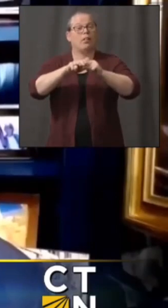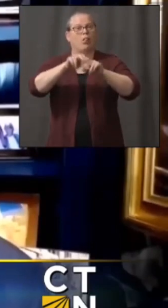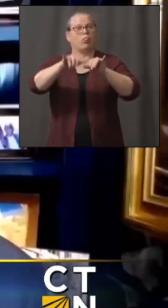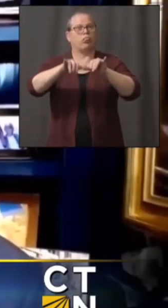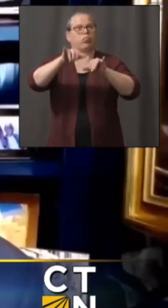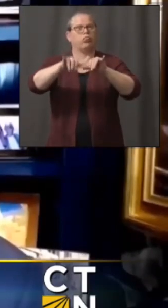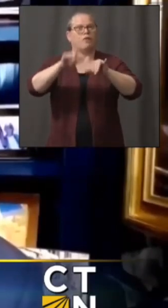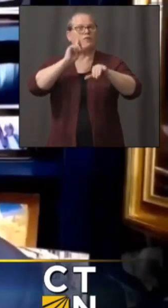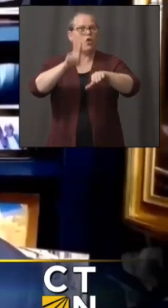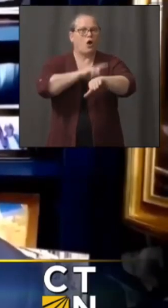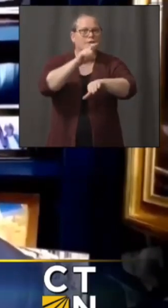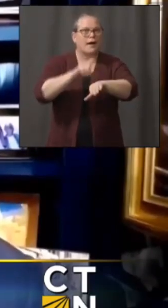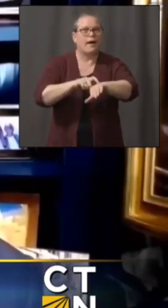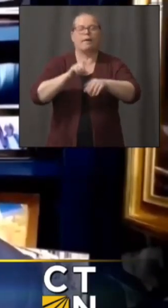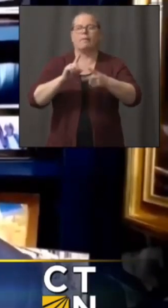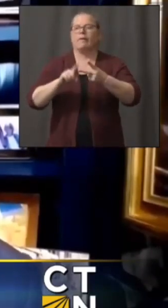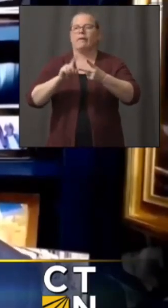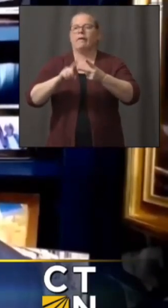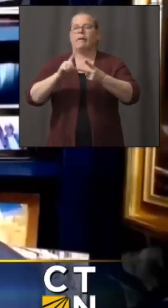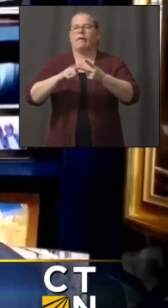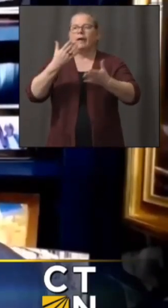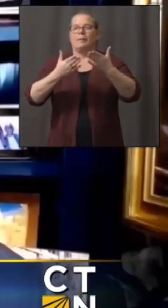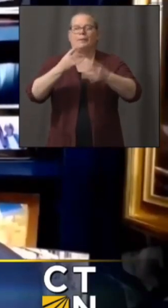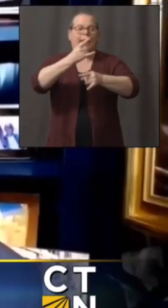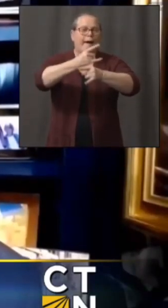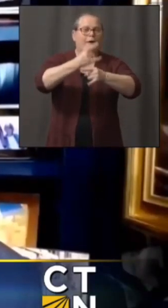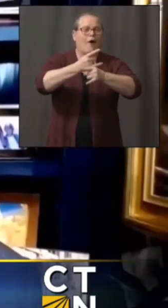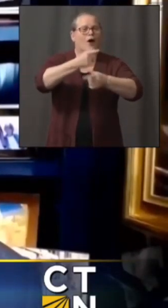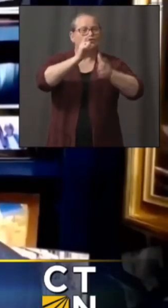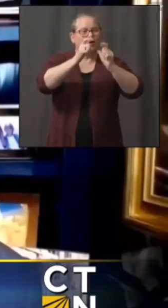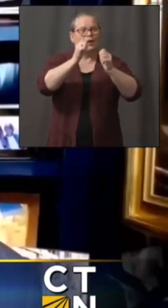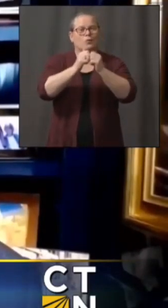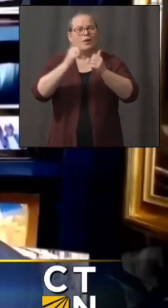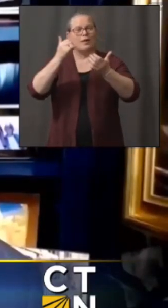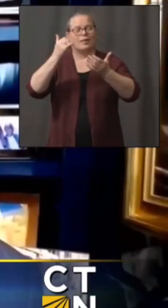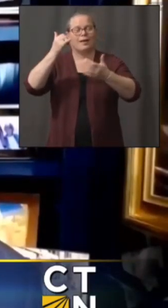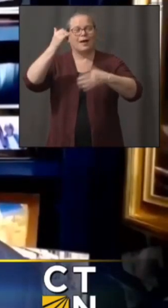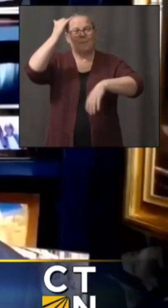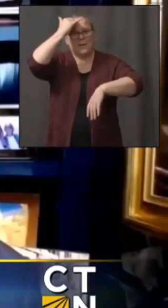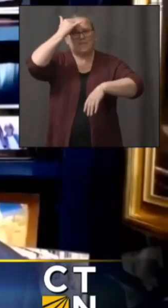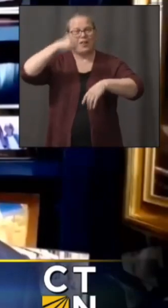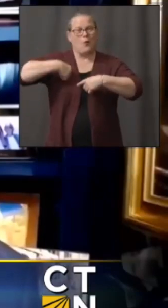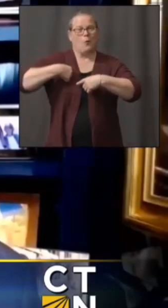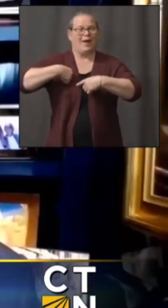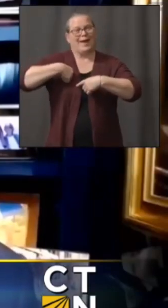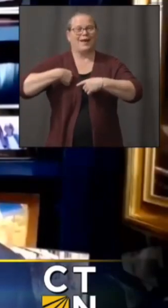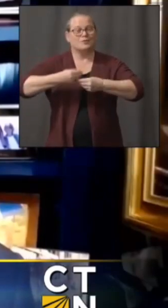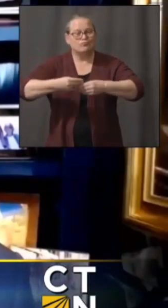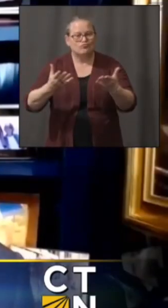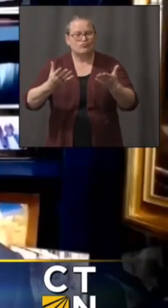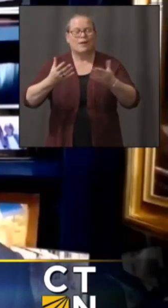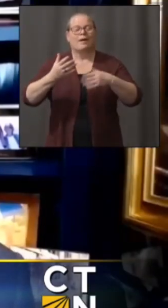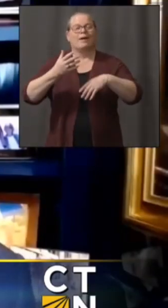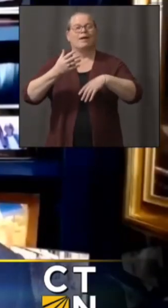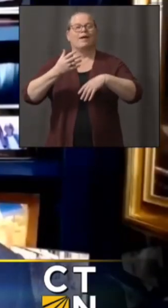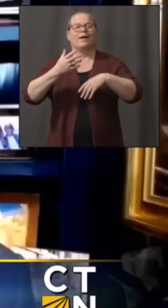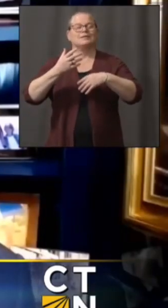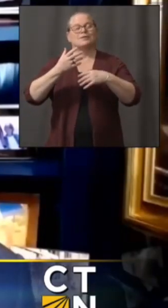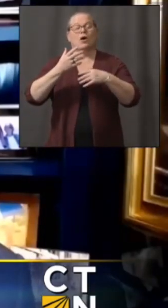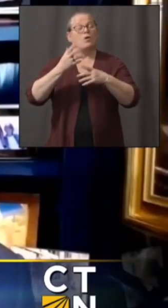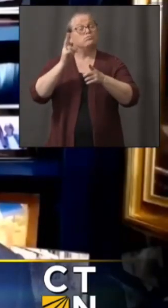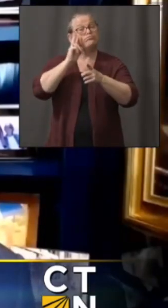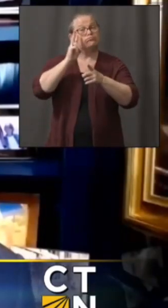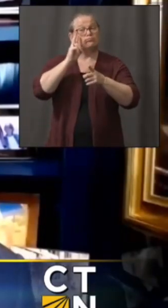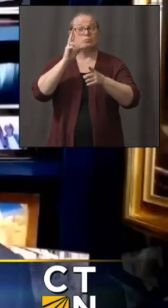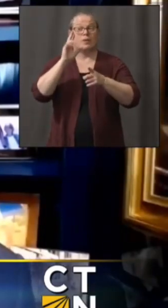buffalo wings are being served along with the drinks to make it a restaurant. So I think we'll see whether that works. But if it's not working, we're going to have to